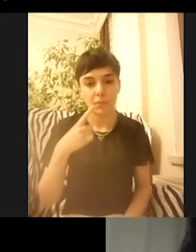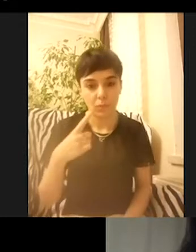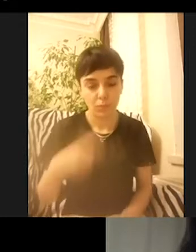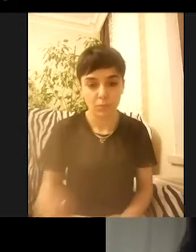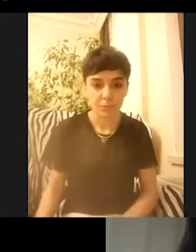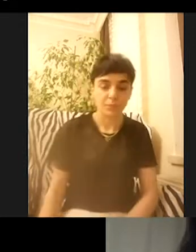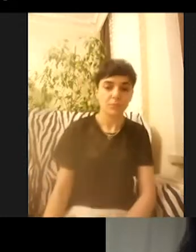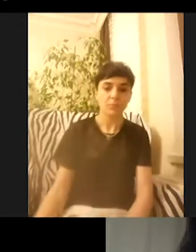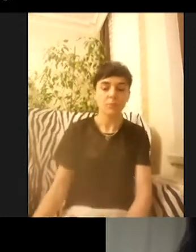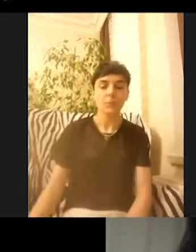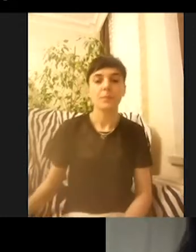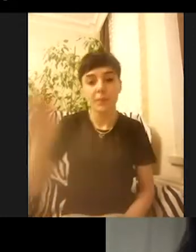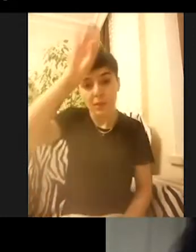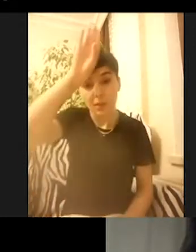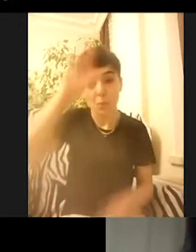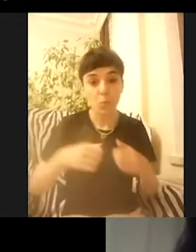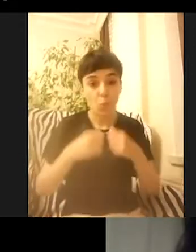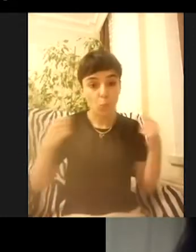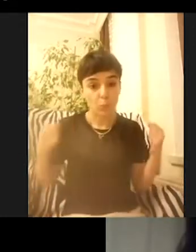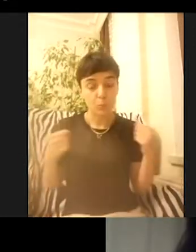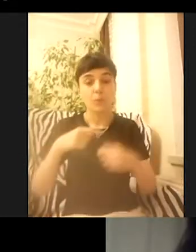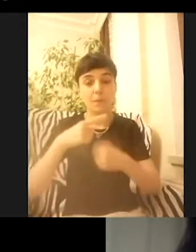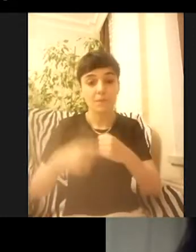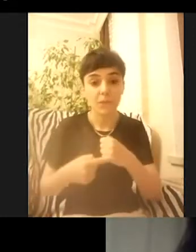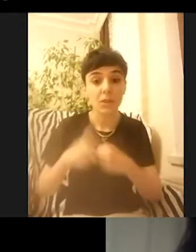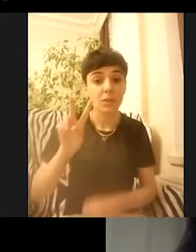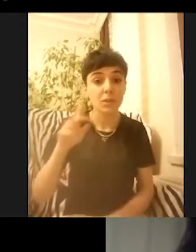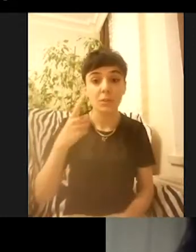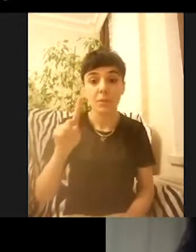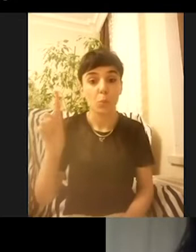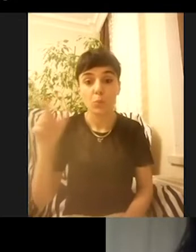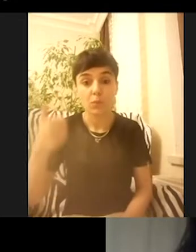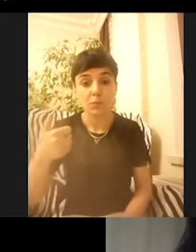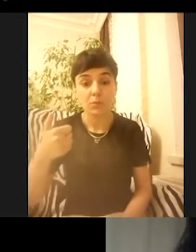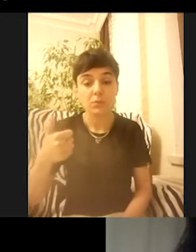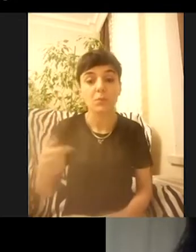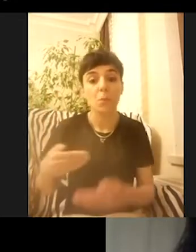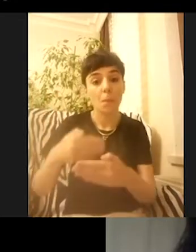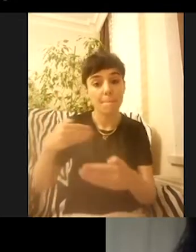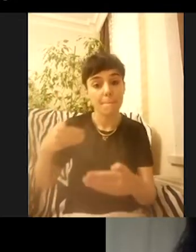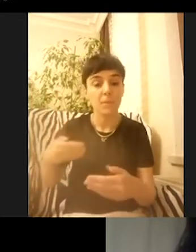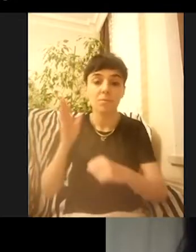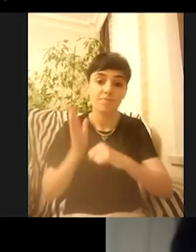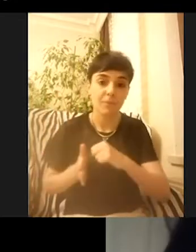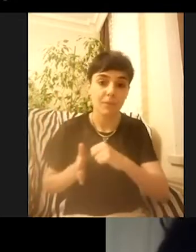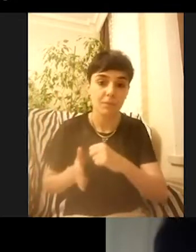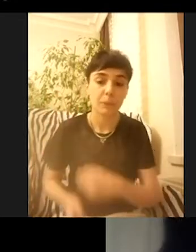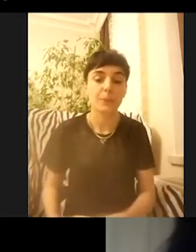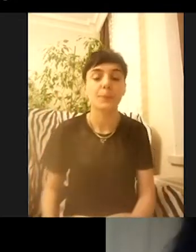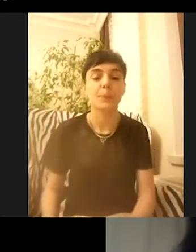since 2016, I believe. And it's of course ongoing, as we see now with the picnics, sorry for the noise in the